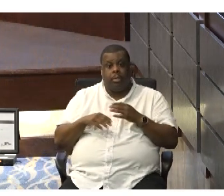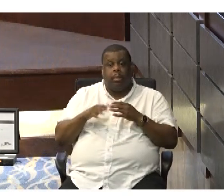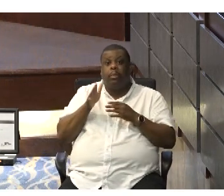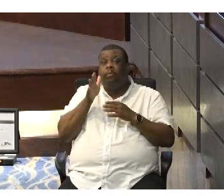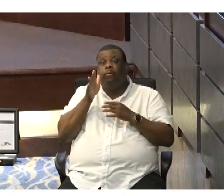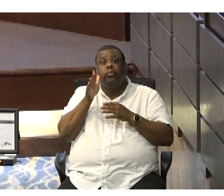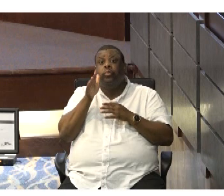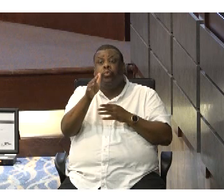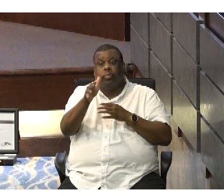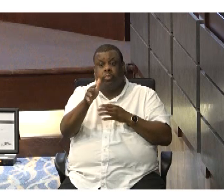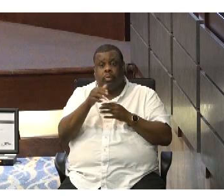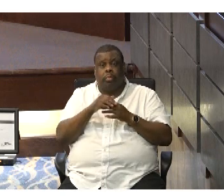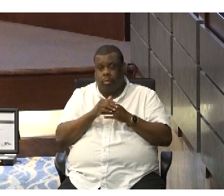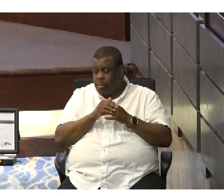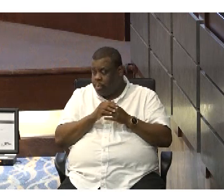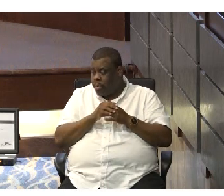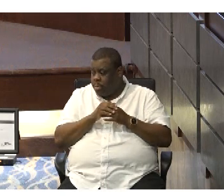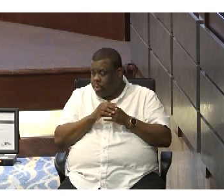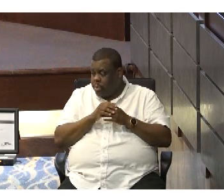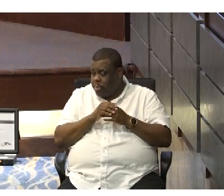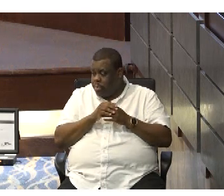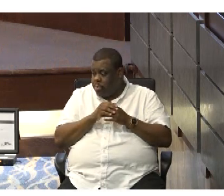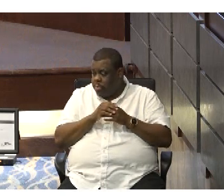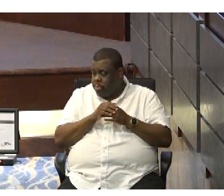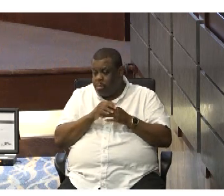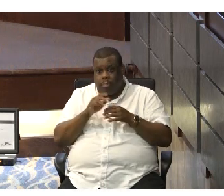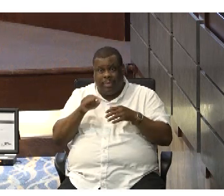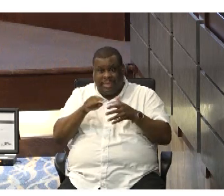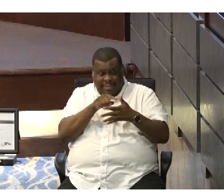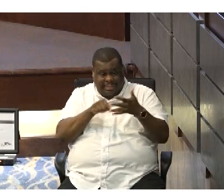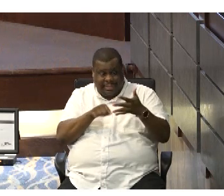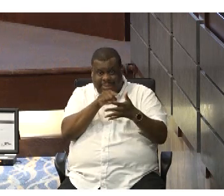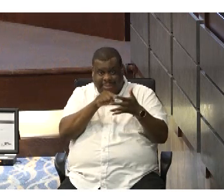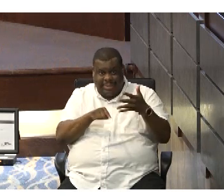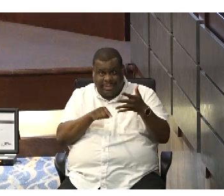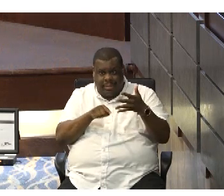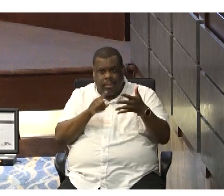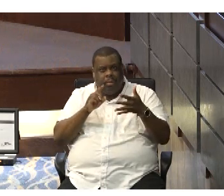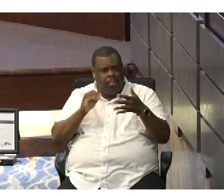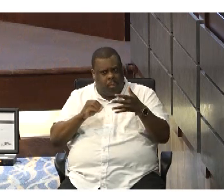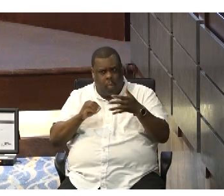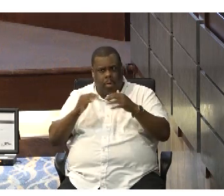we're doing is updating the fiscal impact of these proposed revisions. We did do